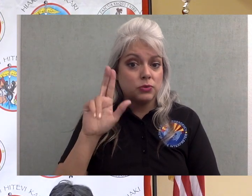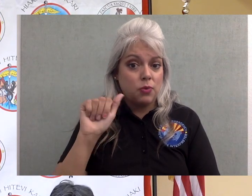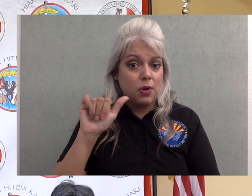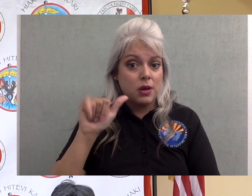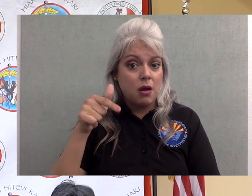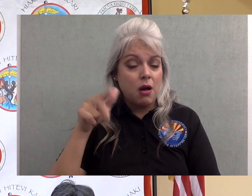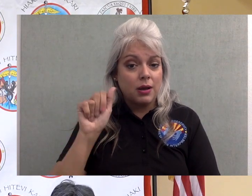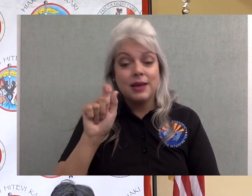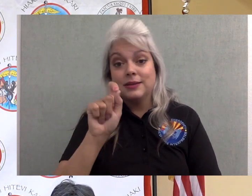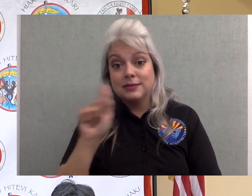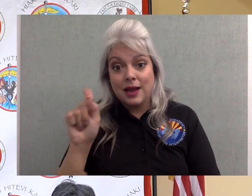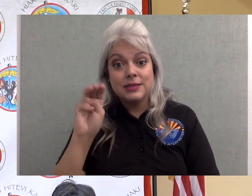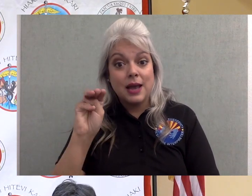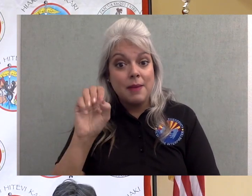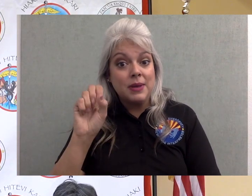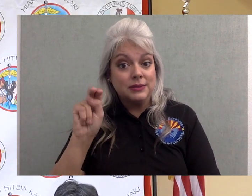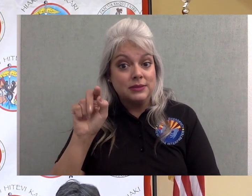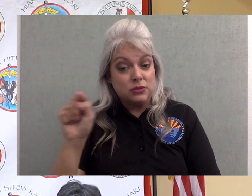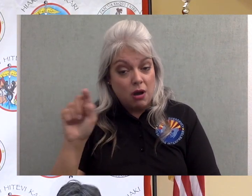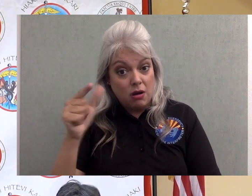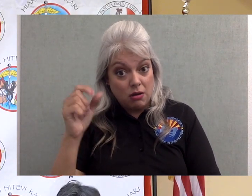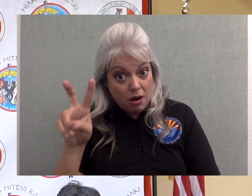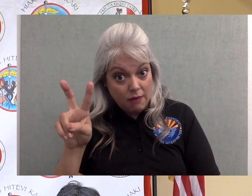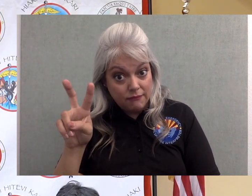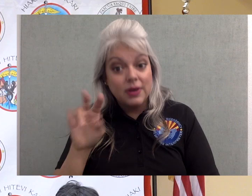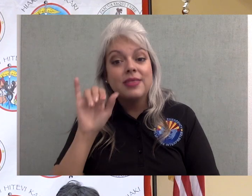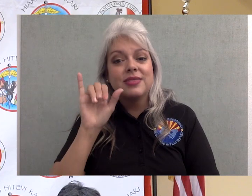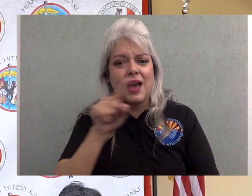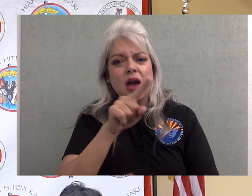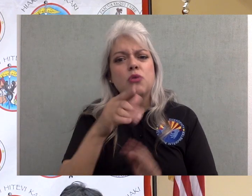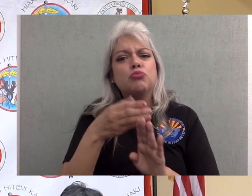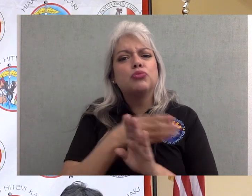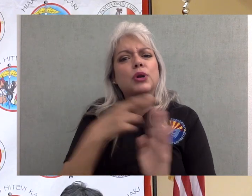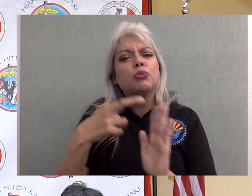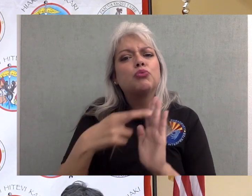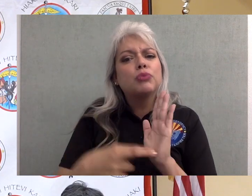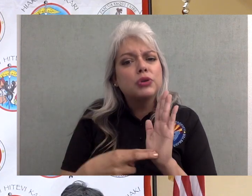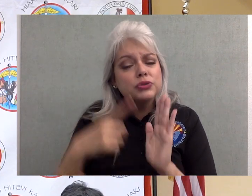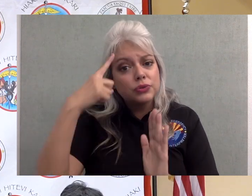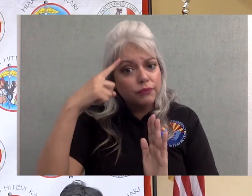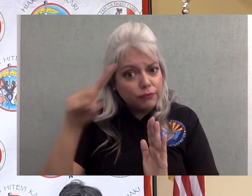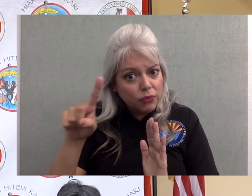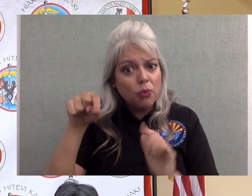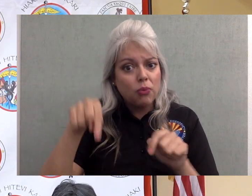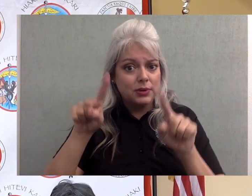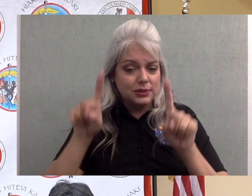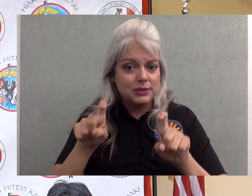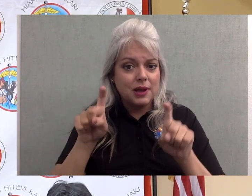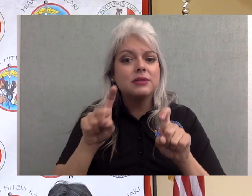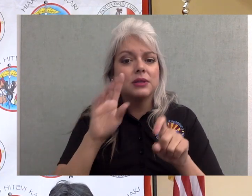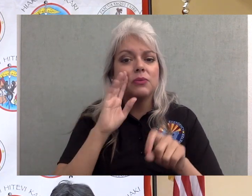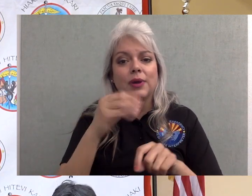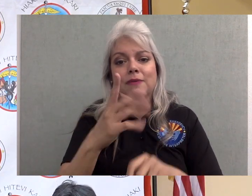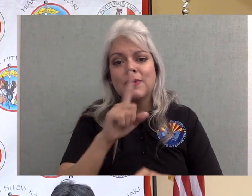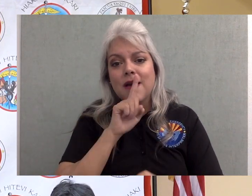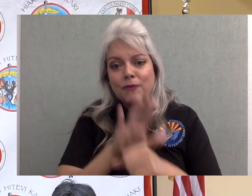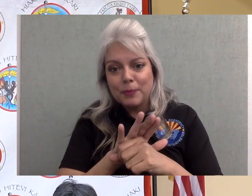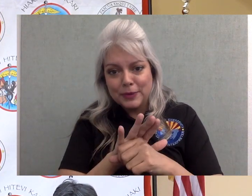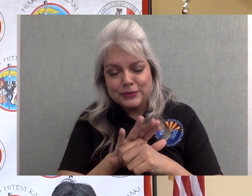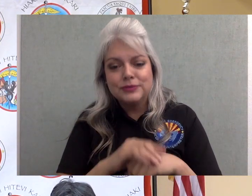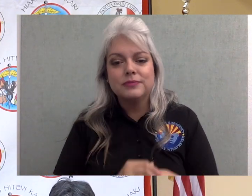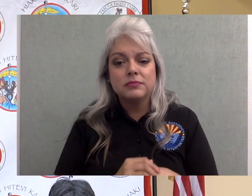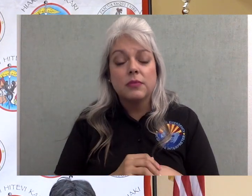PYT-nsn.gov to pre-register and obtain your confirmation number for testing. Rapid tests